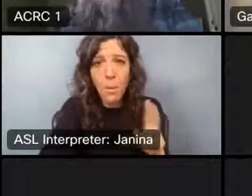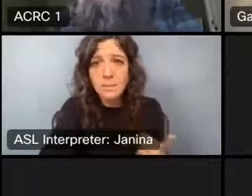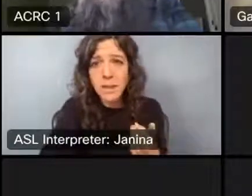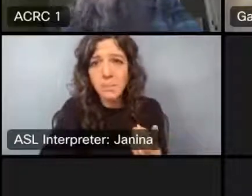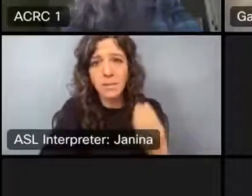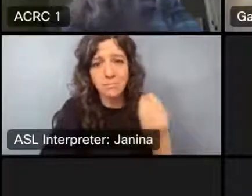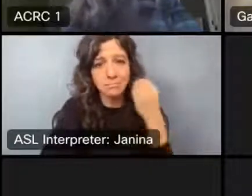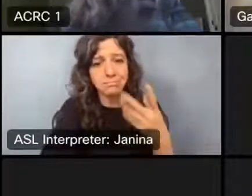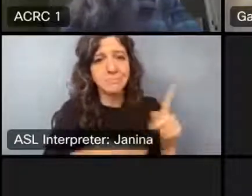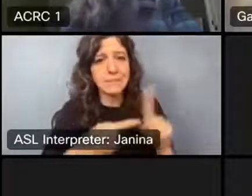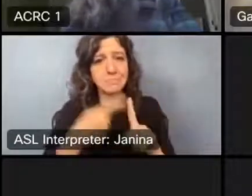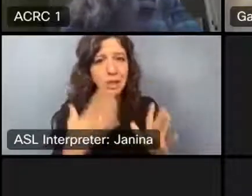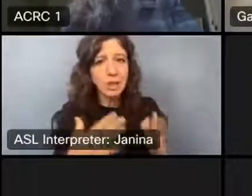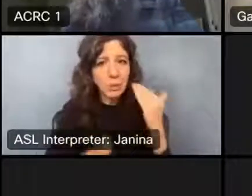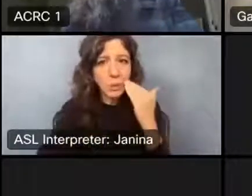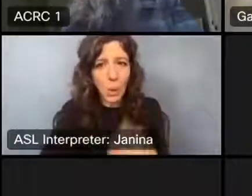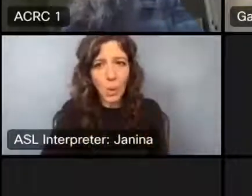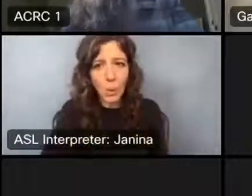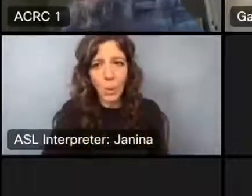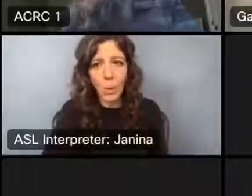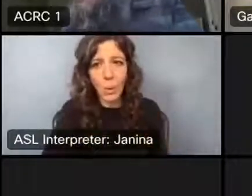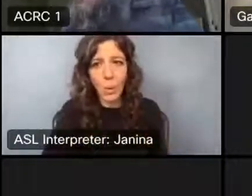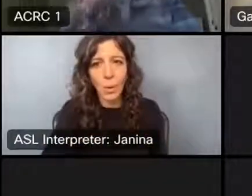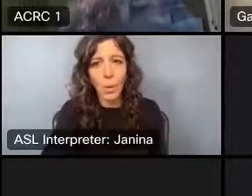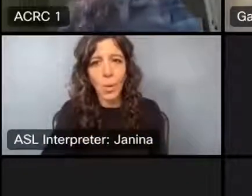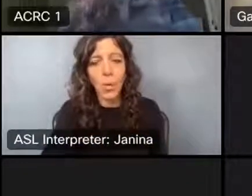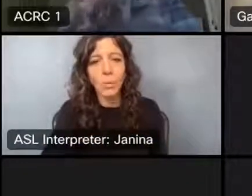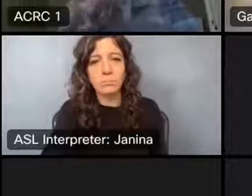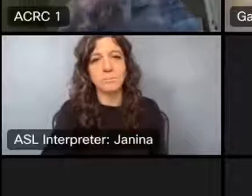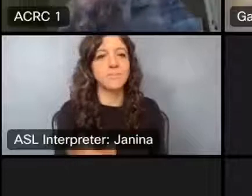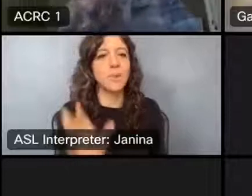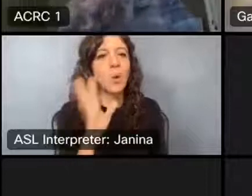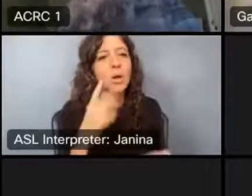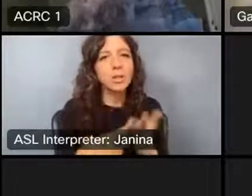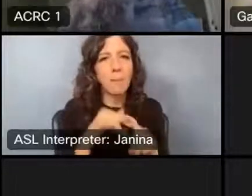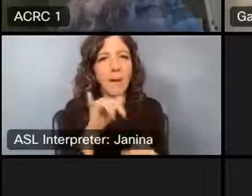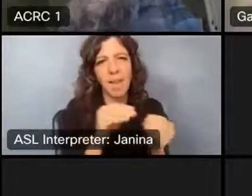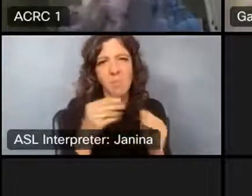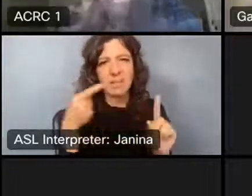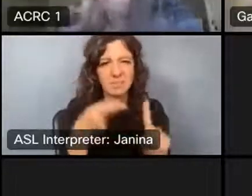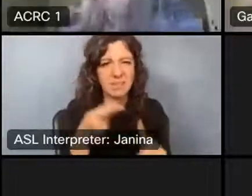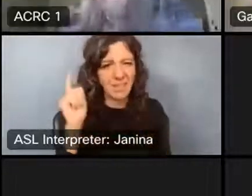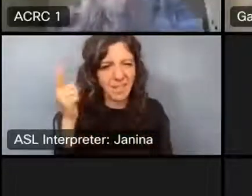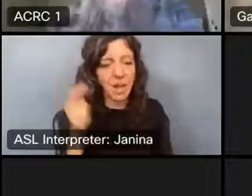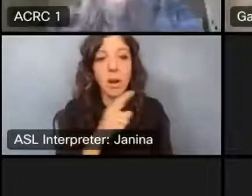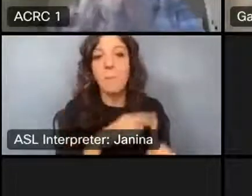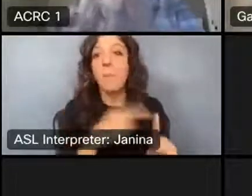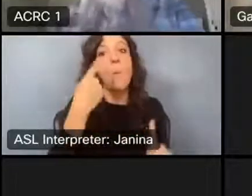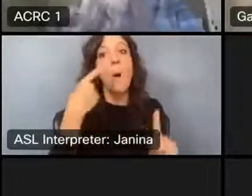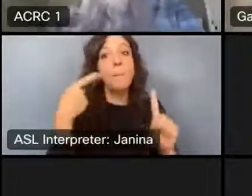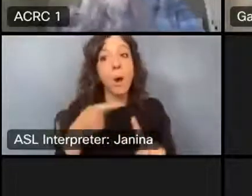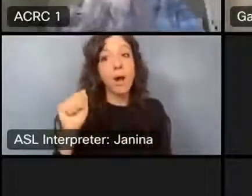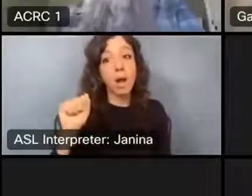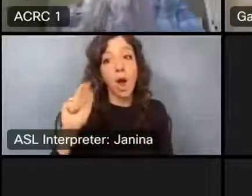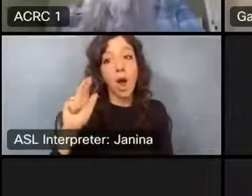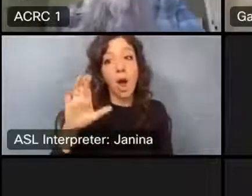know. I know that we'll be talking about it specifically. But the big thing that ARCA just pushed was that this